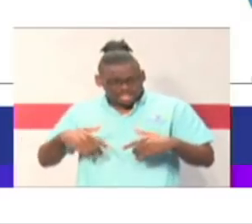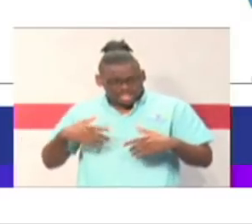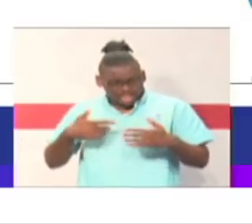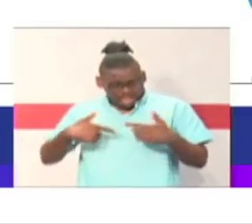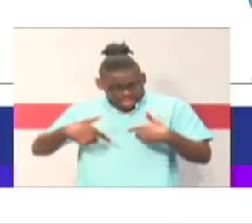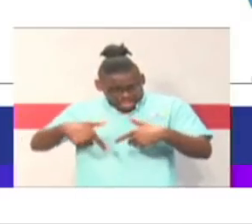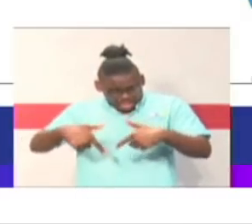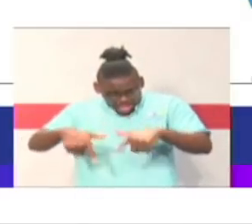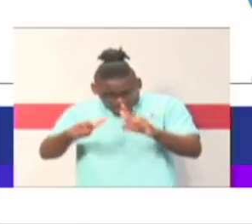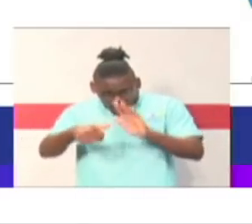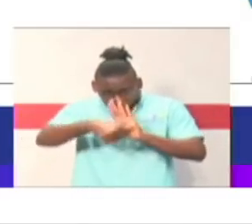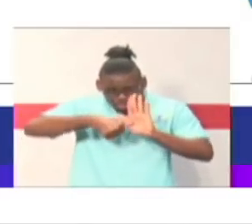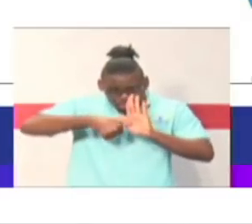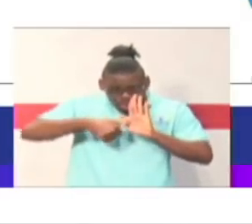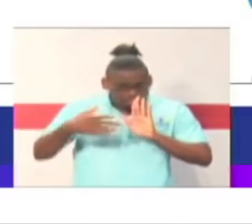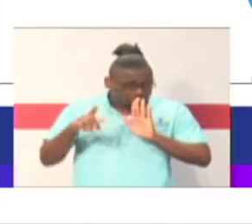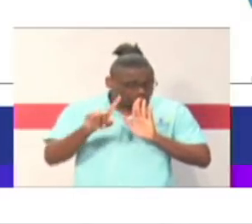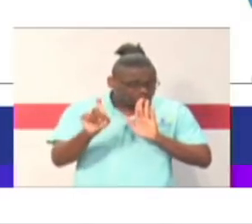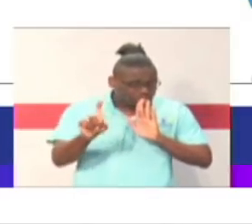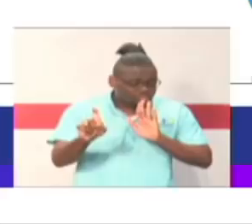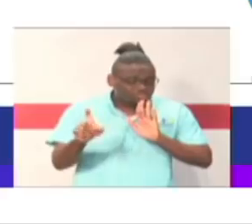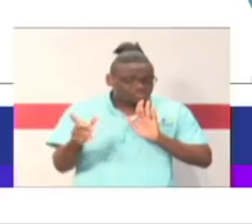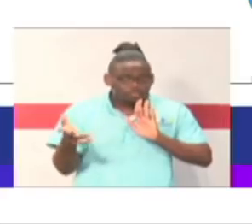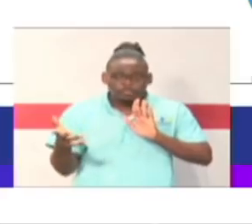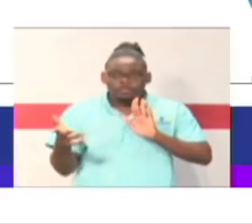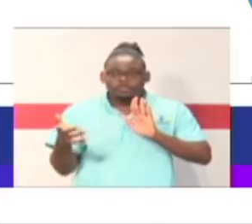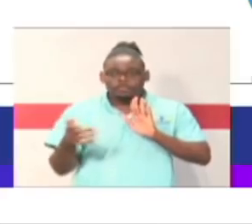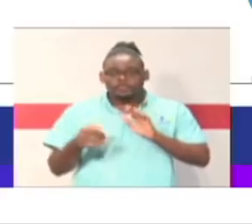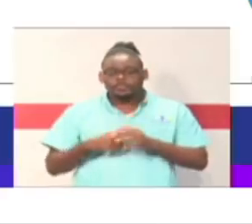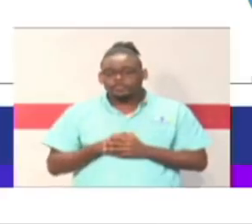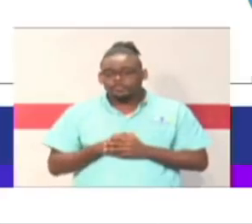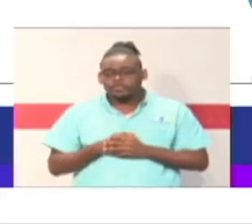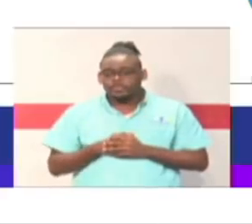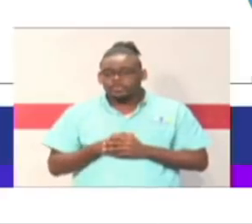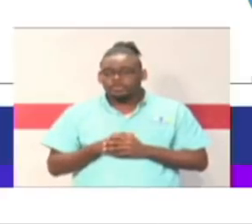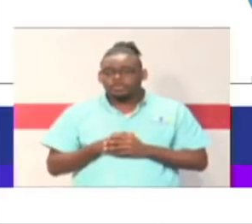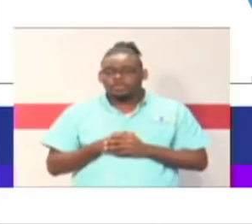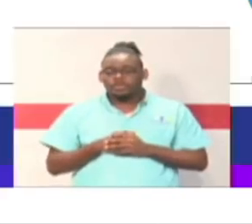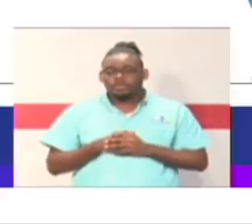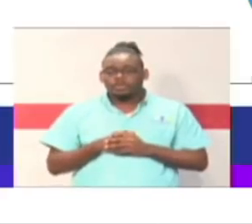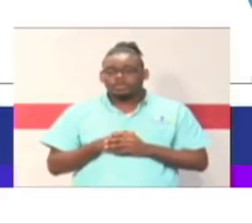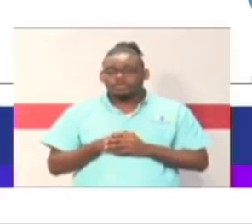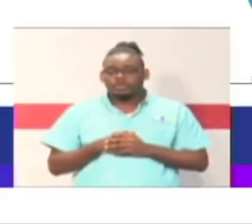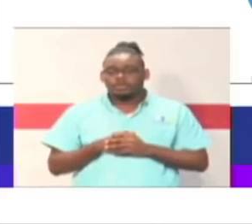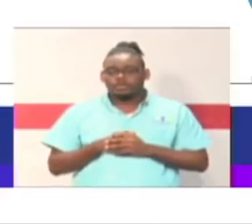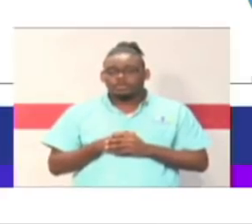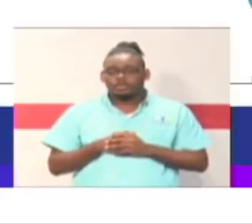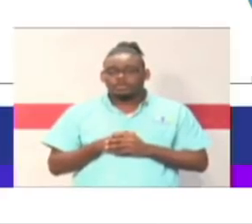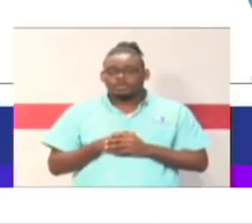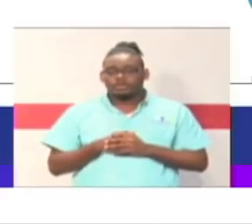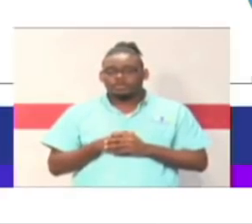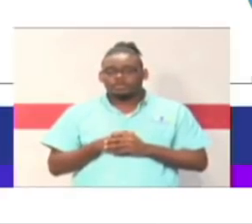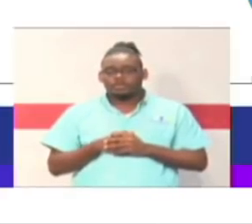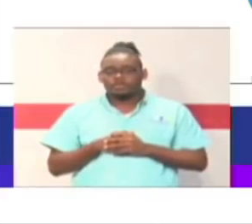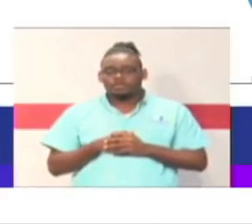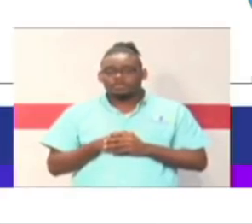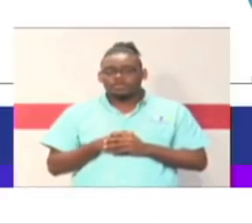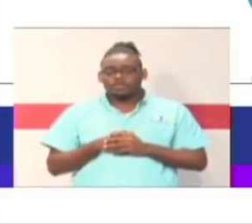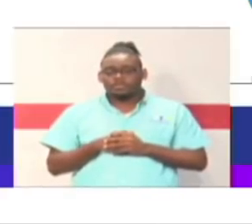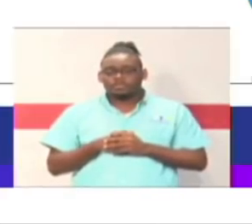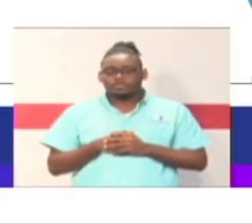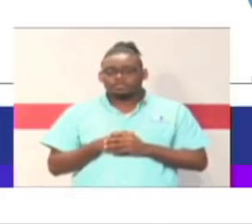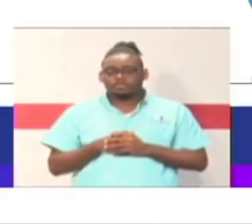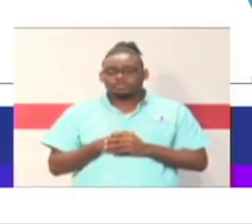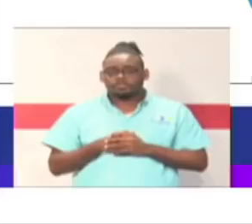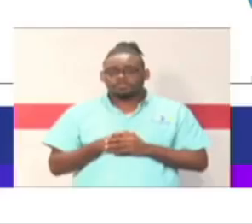about that herd immunity is somewhat of a myth with the Delta variant. This is according to Sir Andrew Pollard.